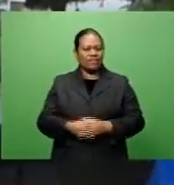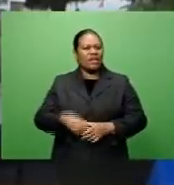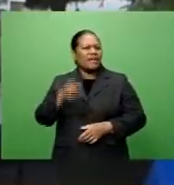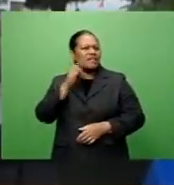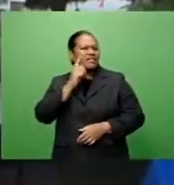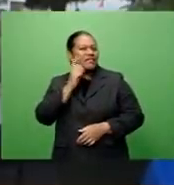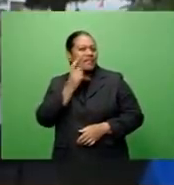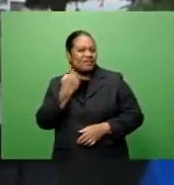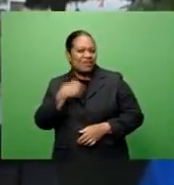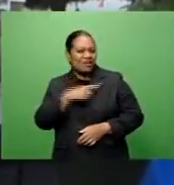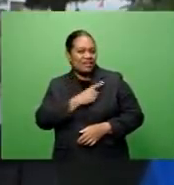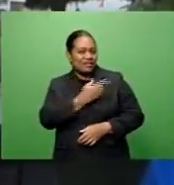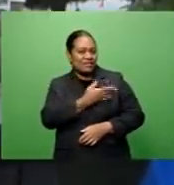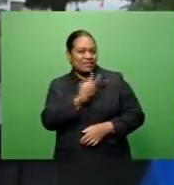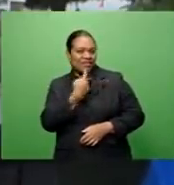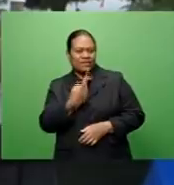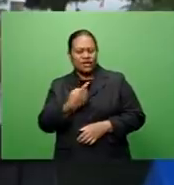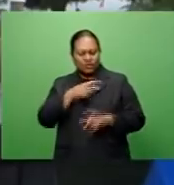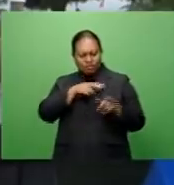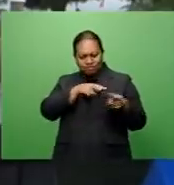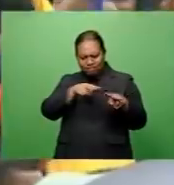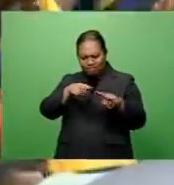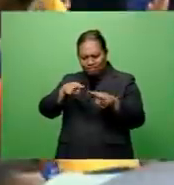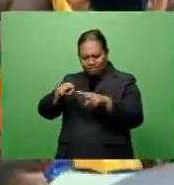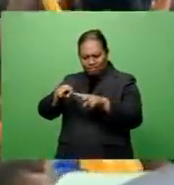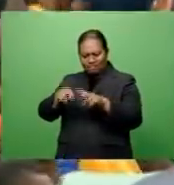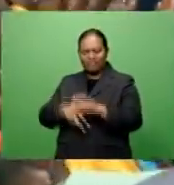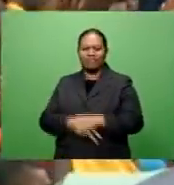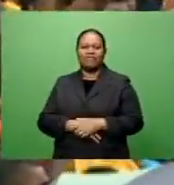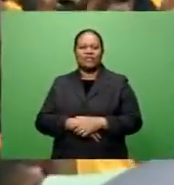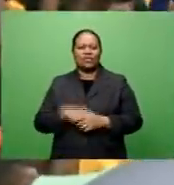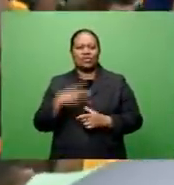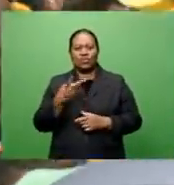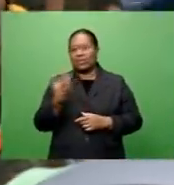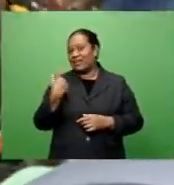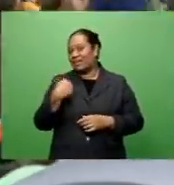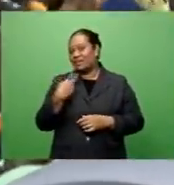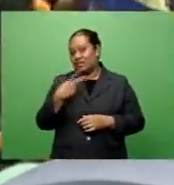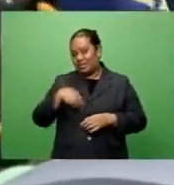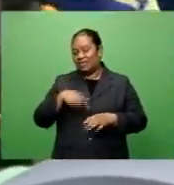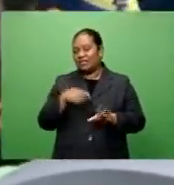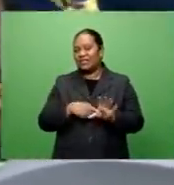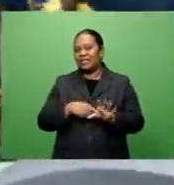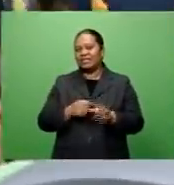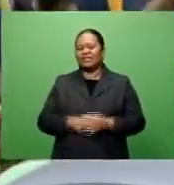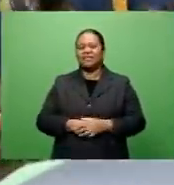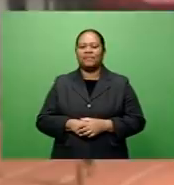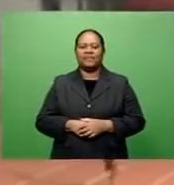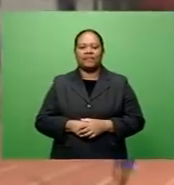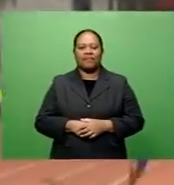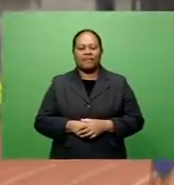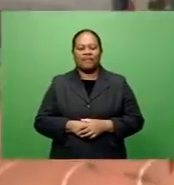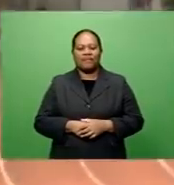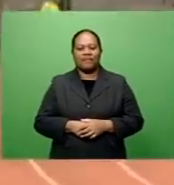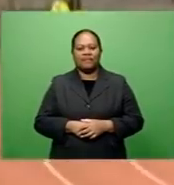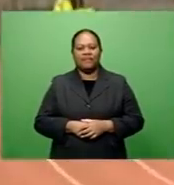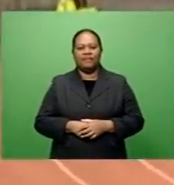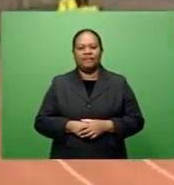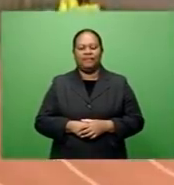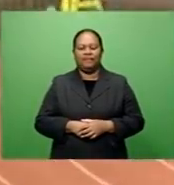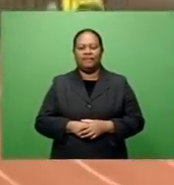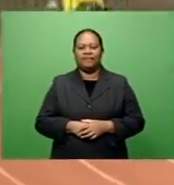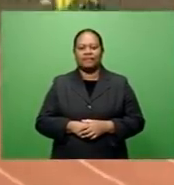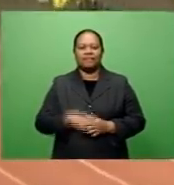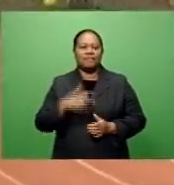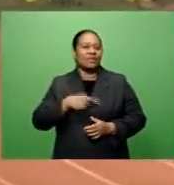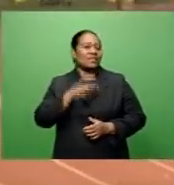us to be looking into 2021 in a new dimension after we